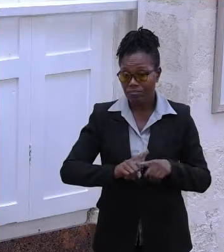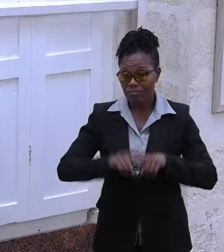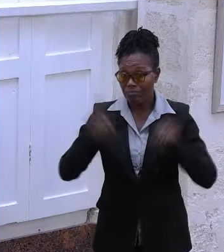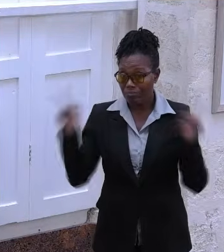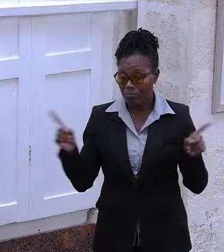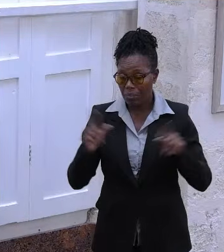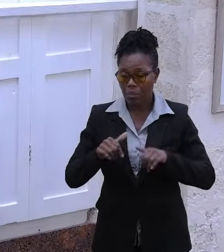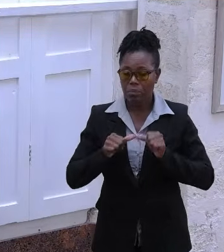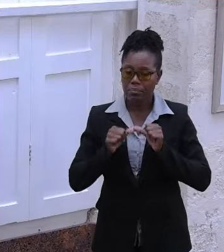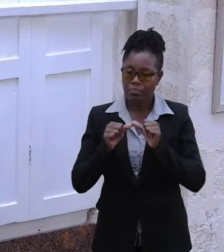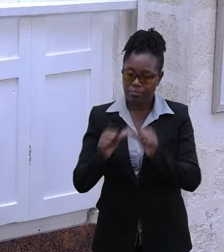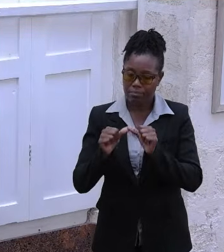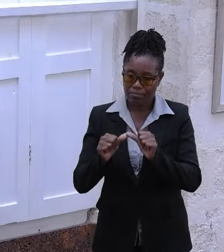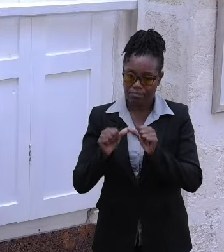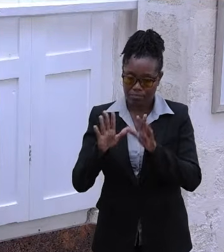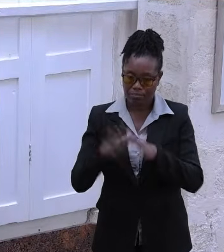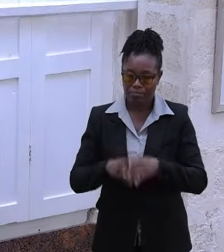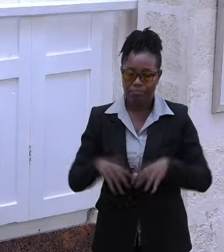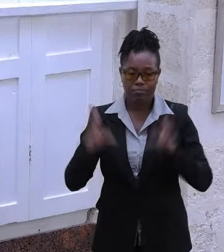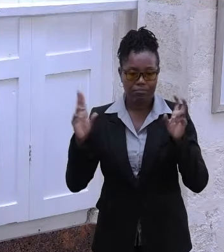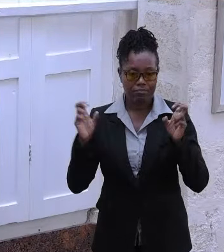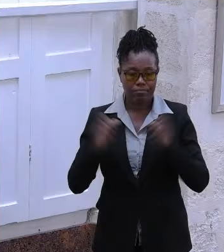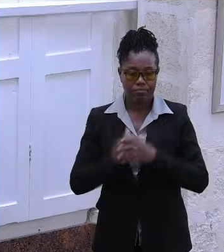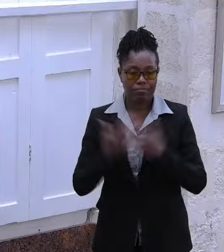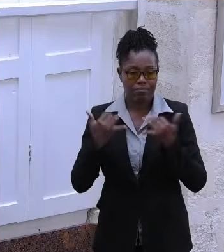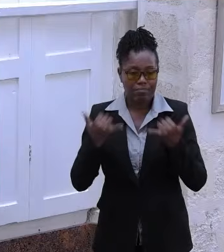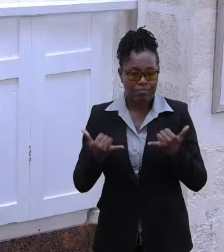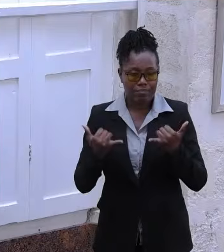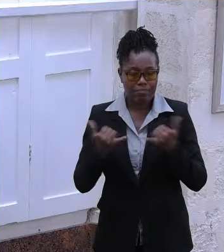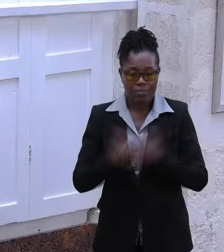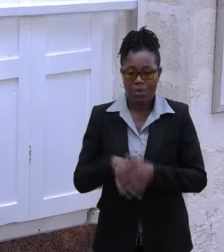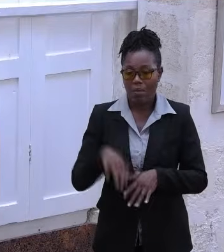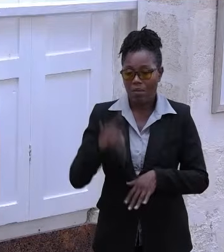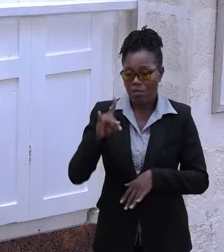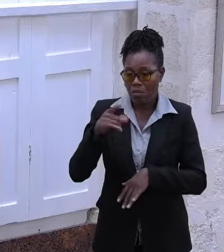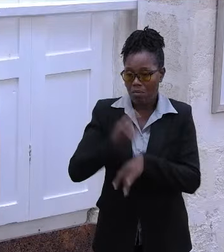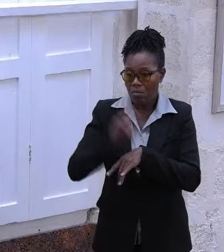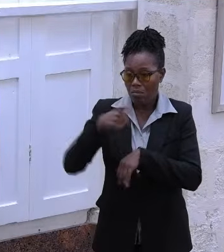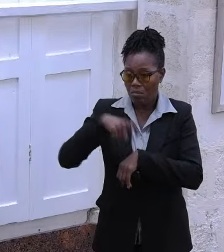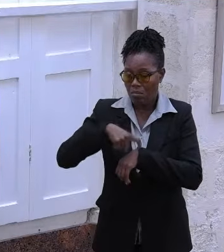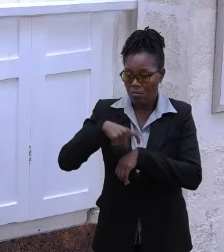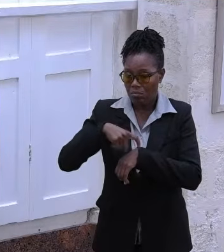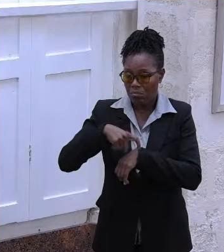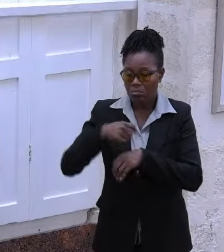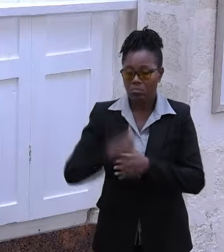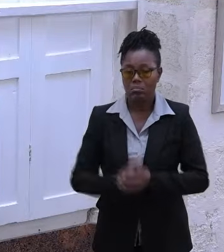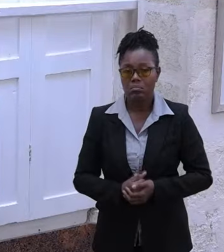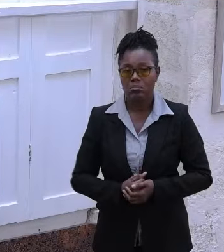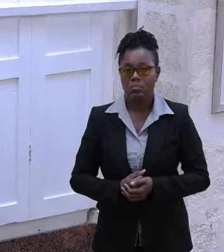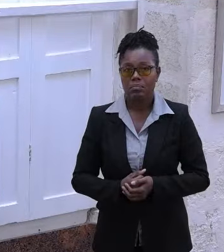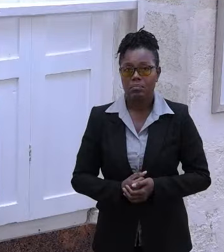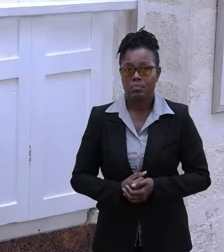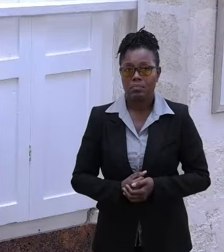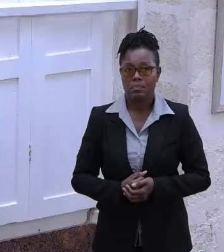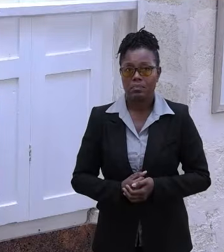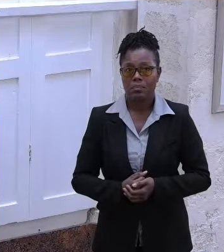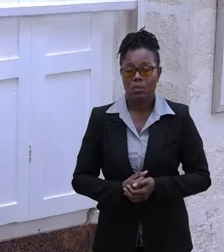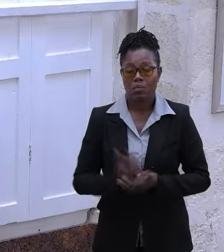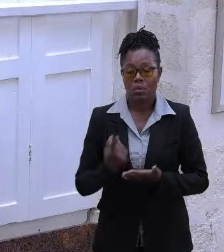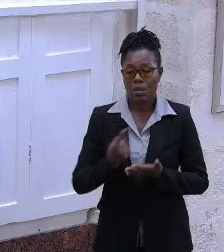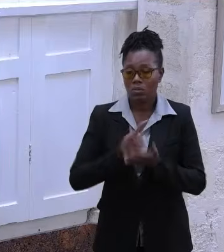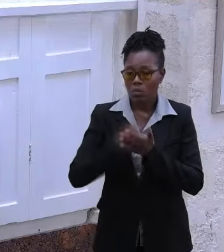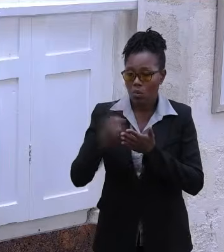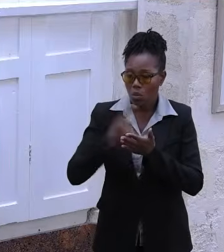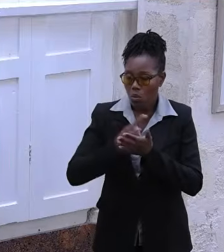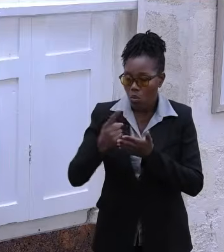having said that, we now have to find the appropriate time within the next couple of weeks or